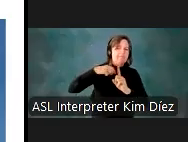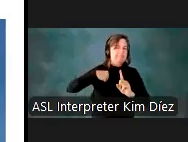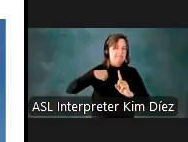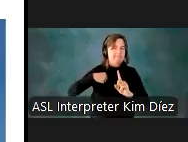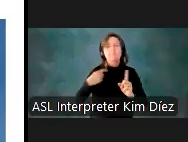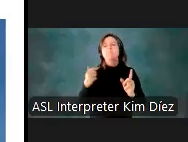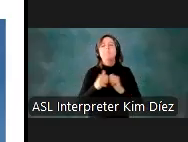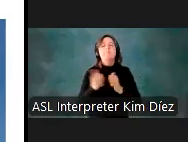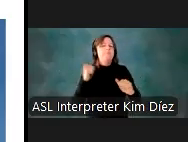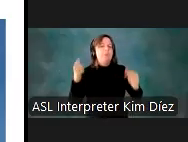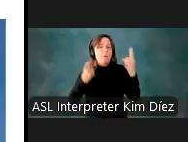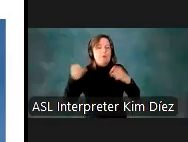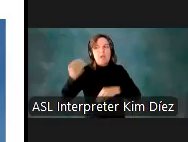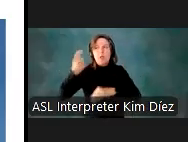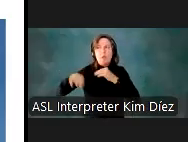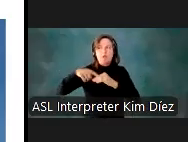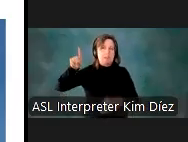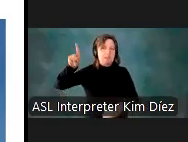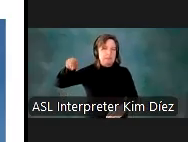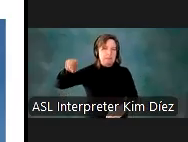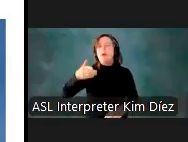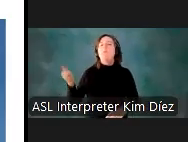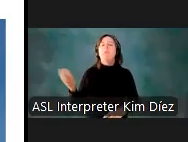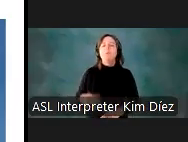with questions on those things.